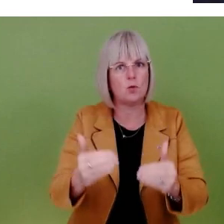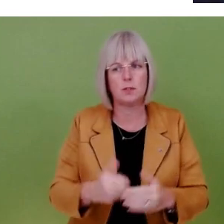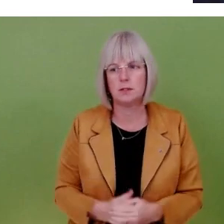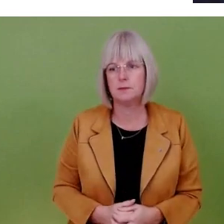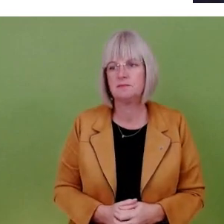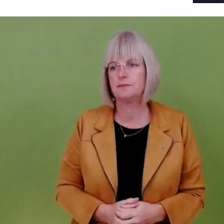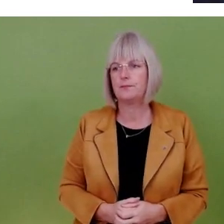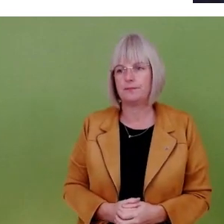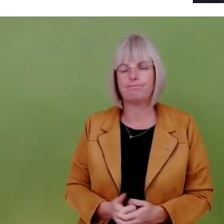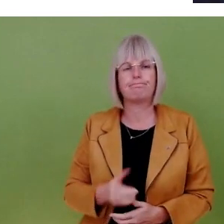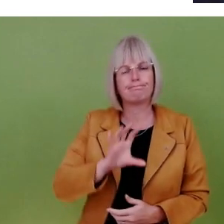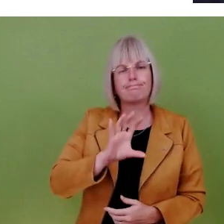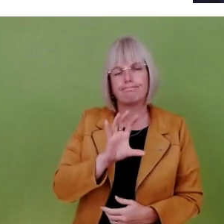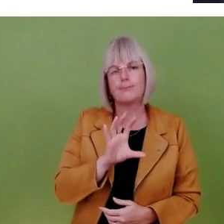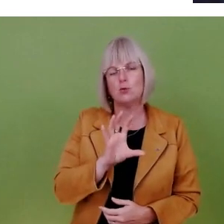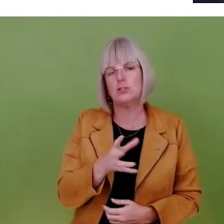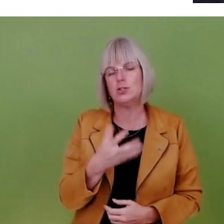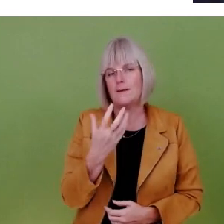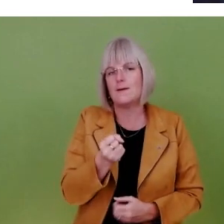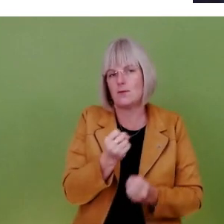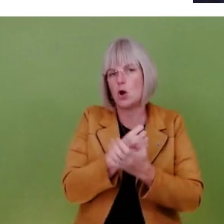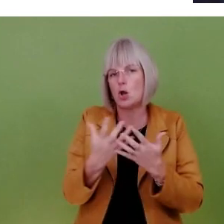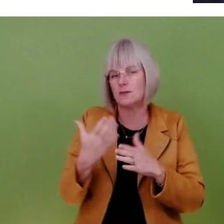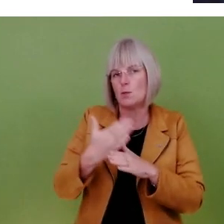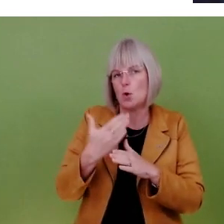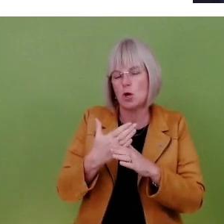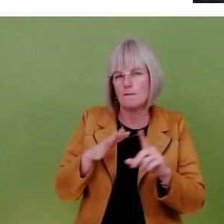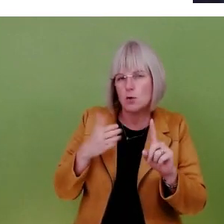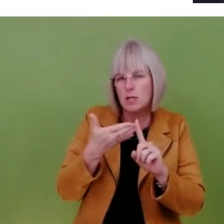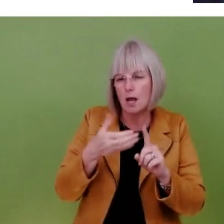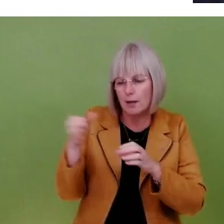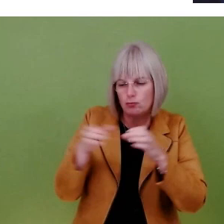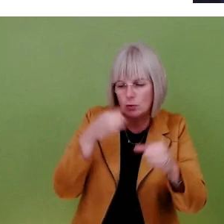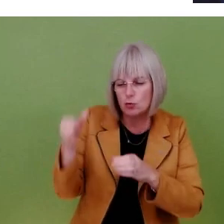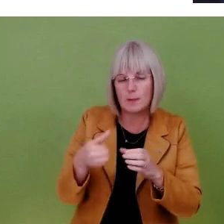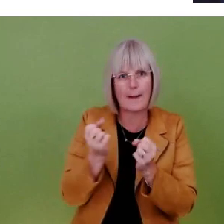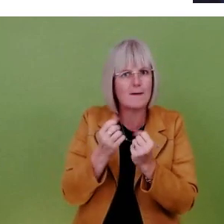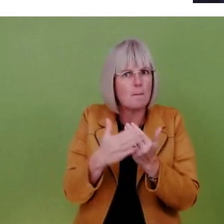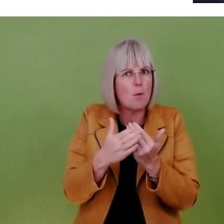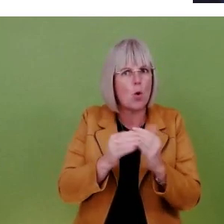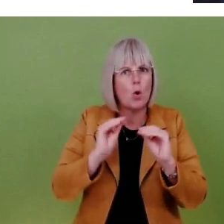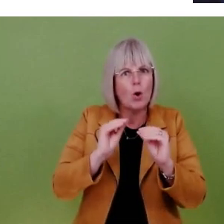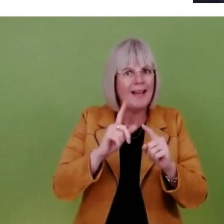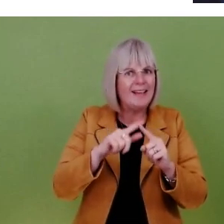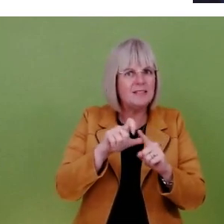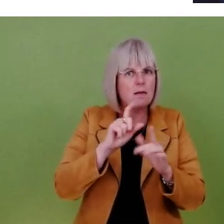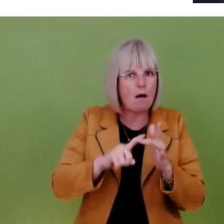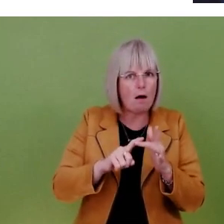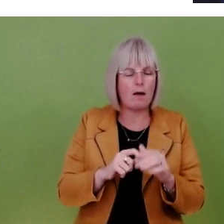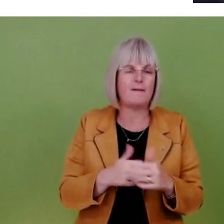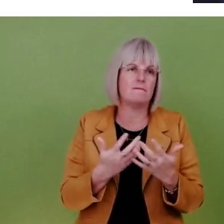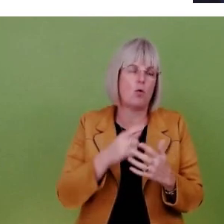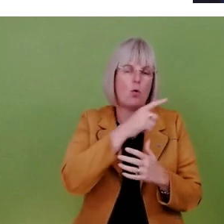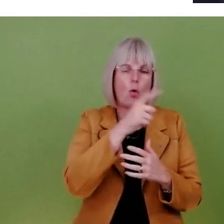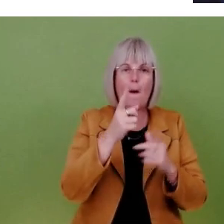done on targeting student and staff recruitment. There's more EDI training available for staff, both recruiting managers and also in terms of the